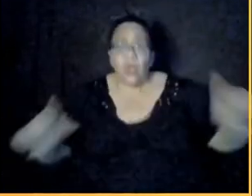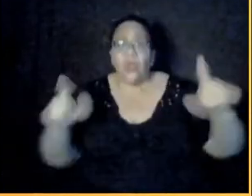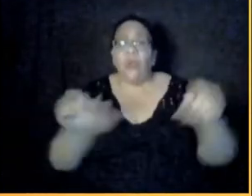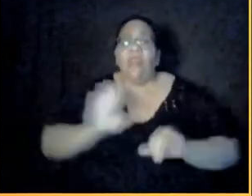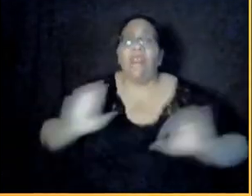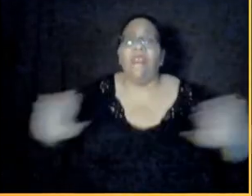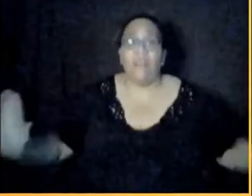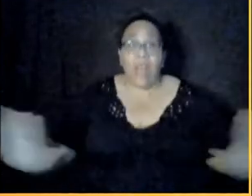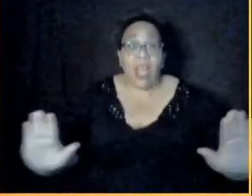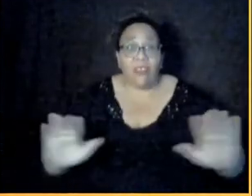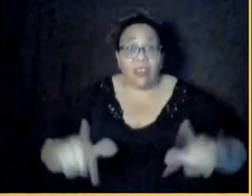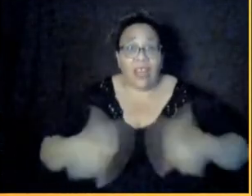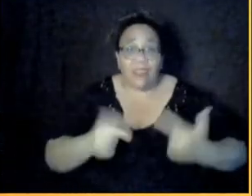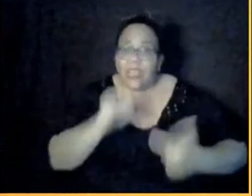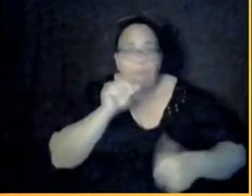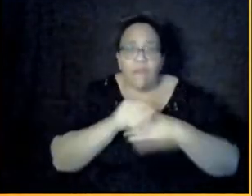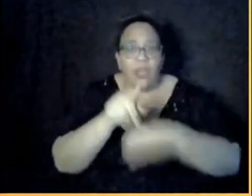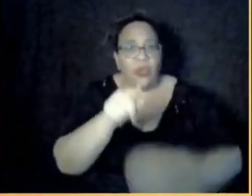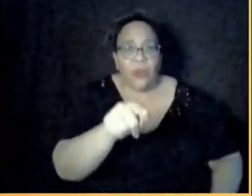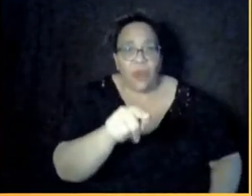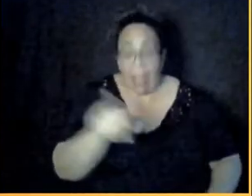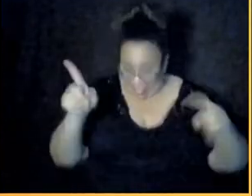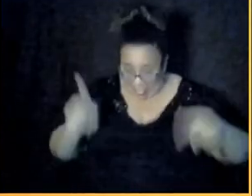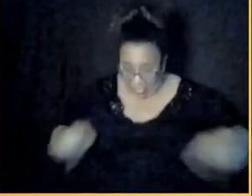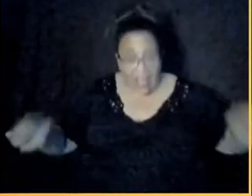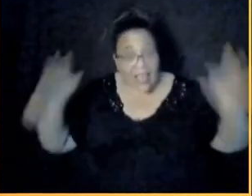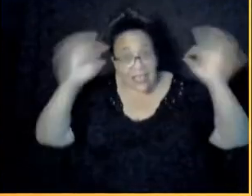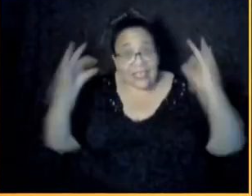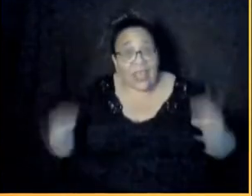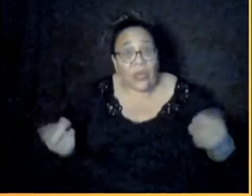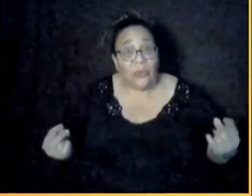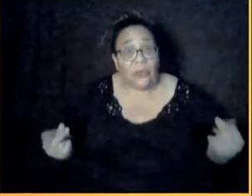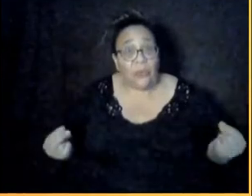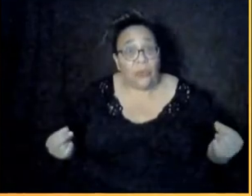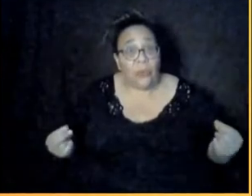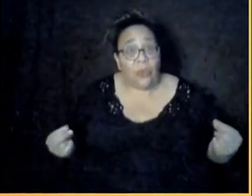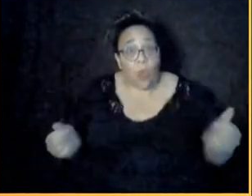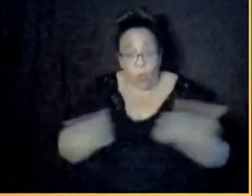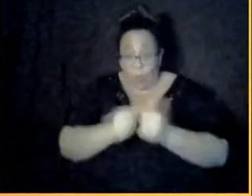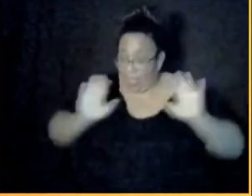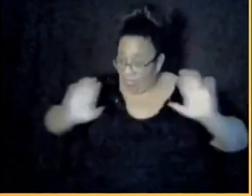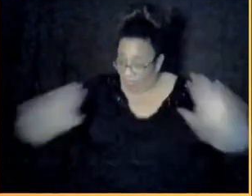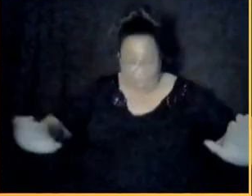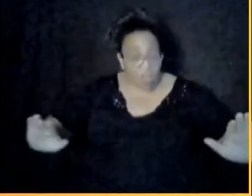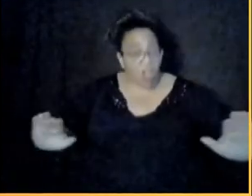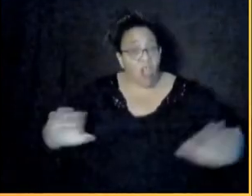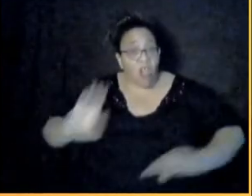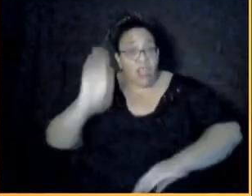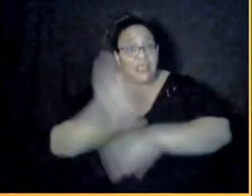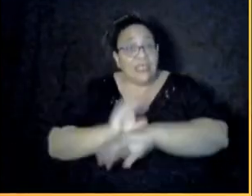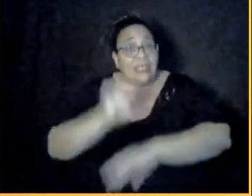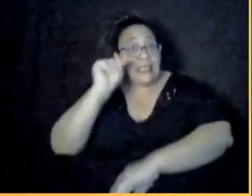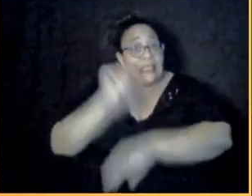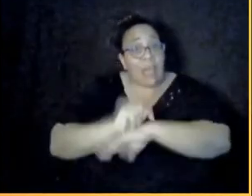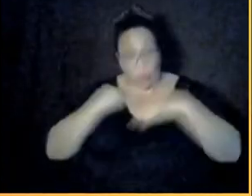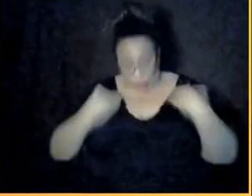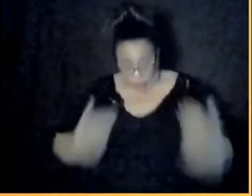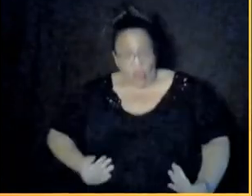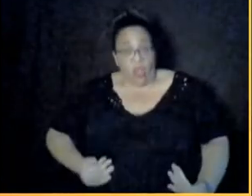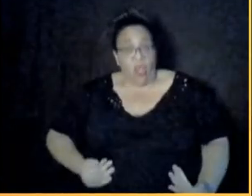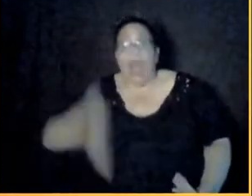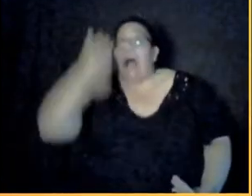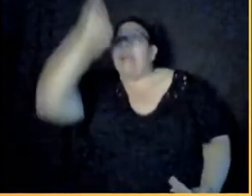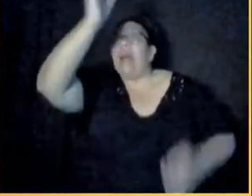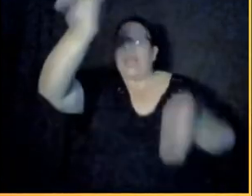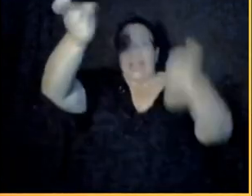affecting you. Whatever they decide to do with their own, their temple, because these are our body that God,